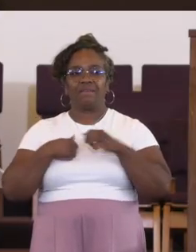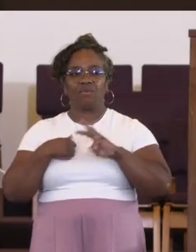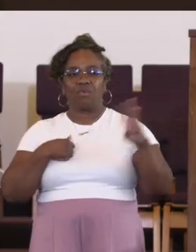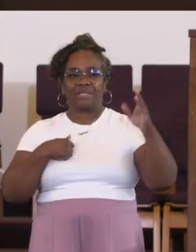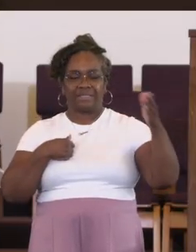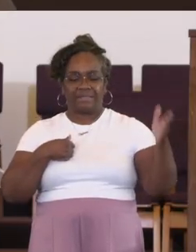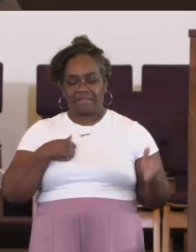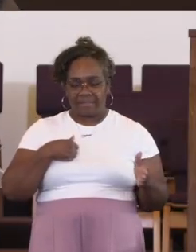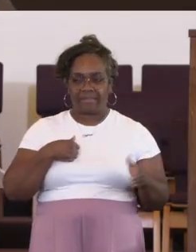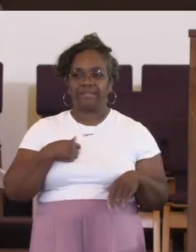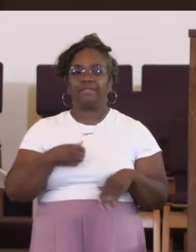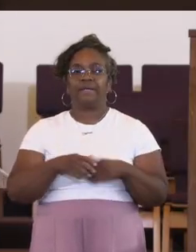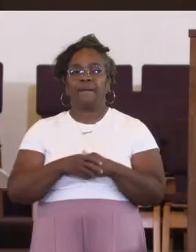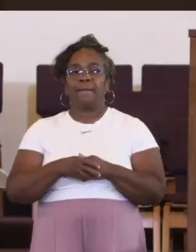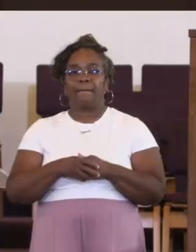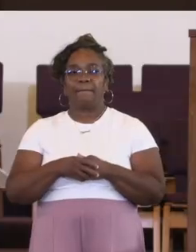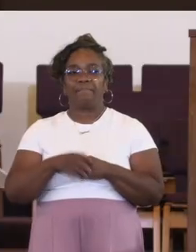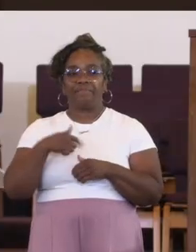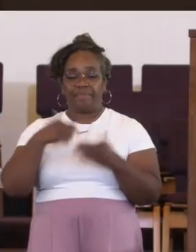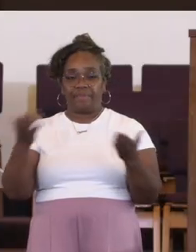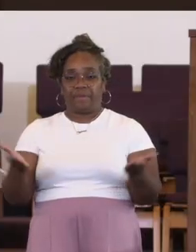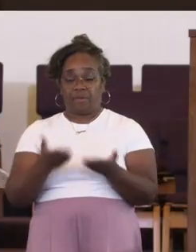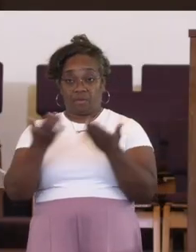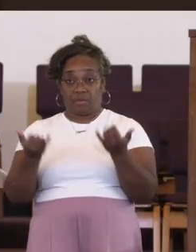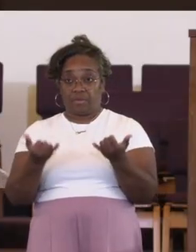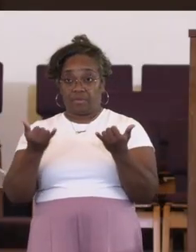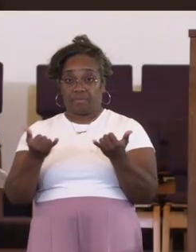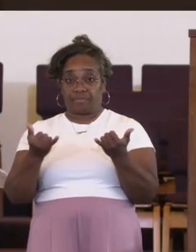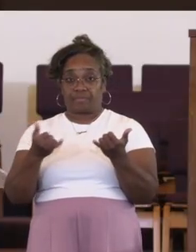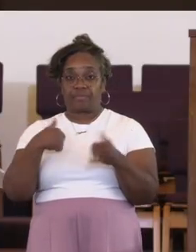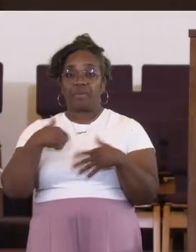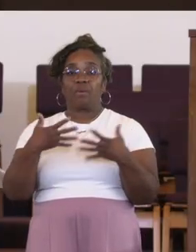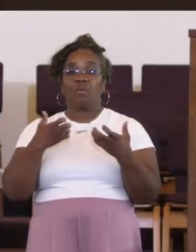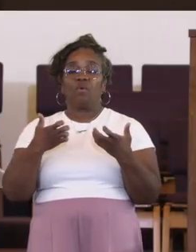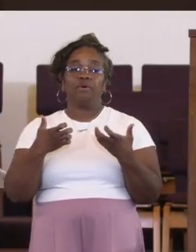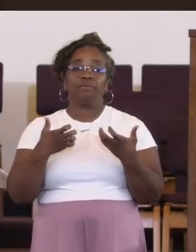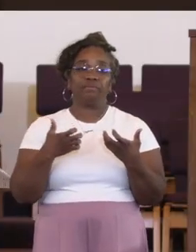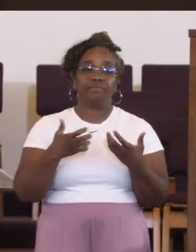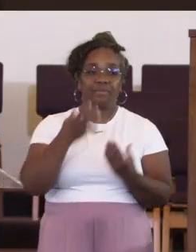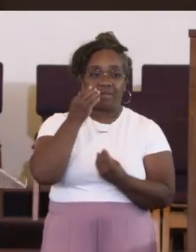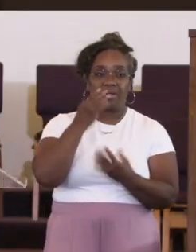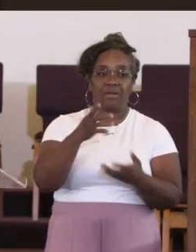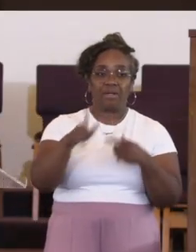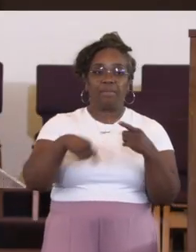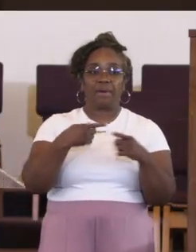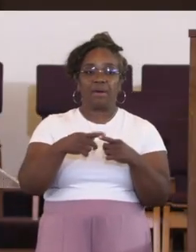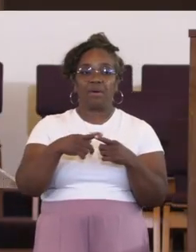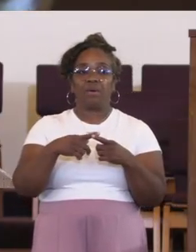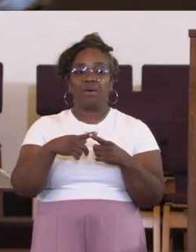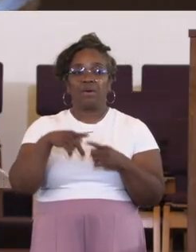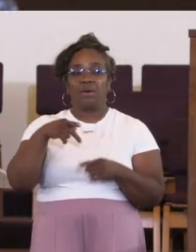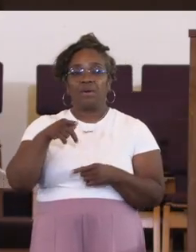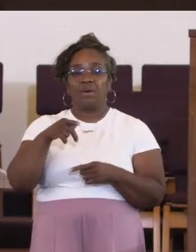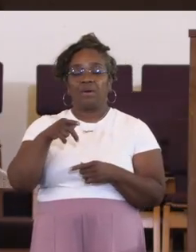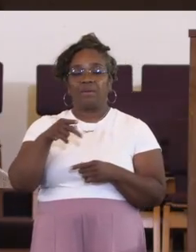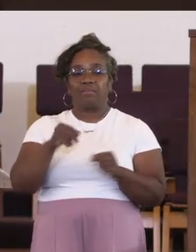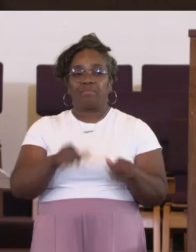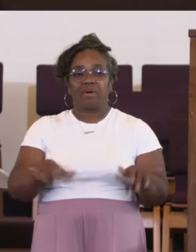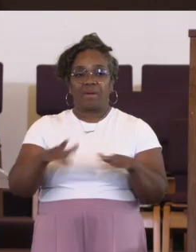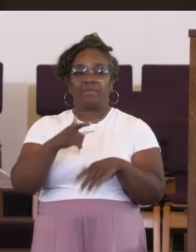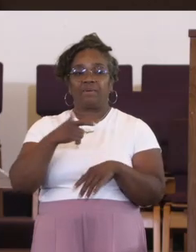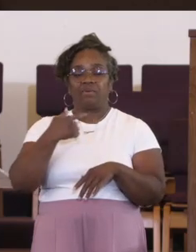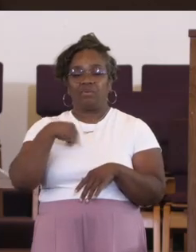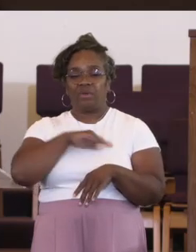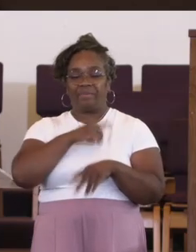away. I came to you today because I wanted to talk to you about a parcel that I have been maintaining, me and the